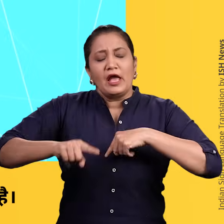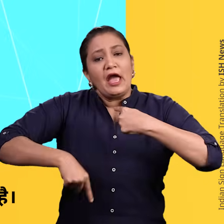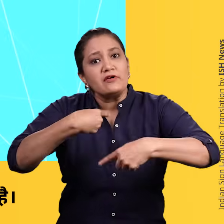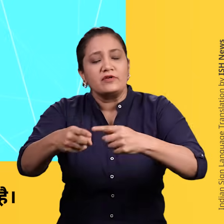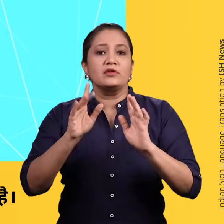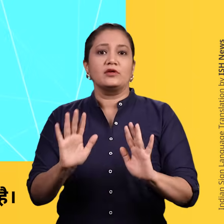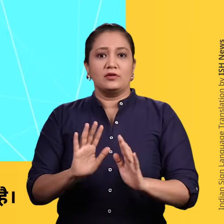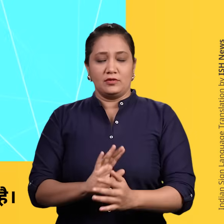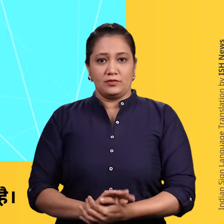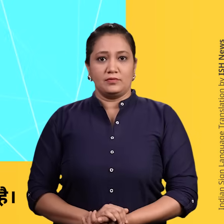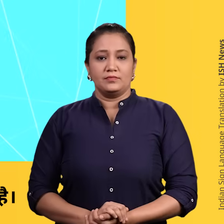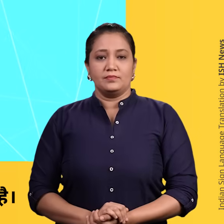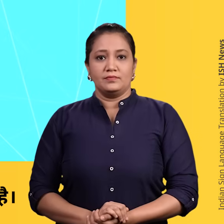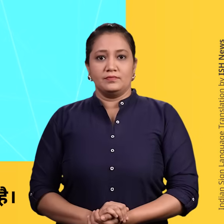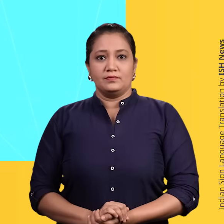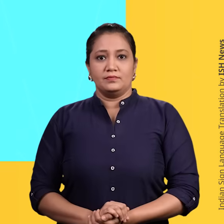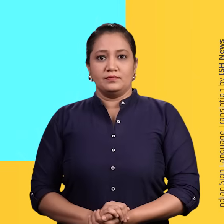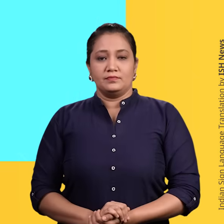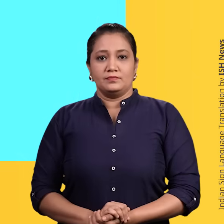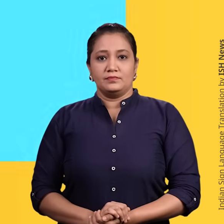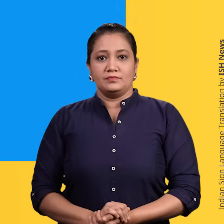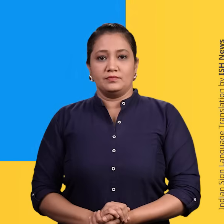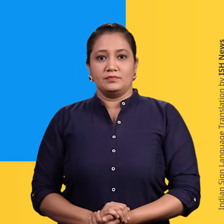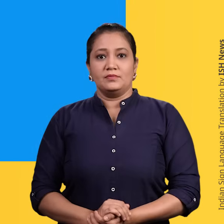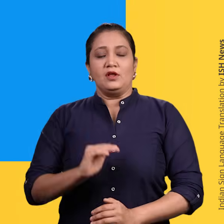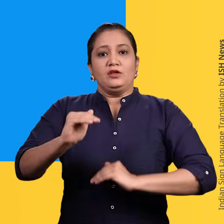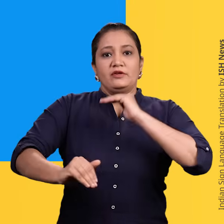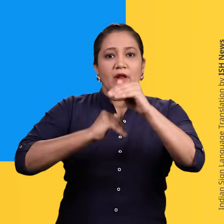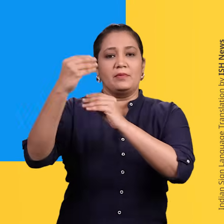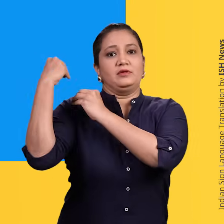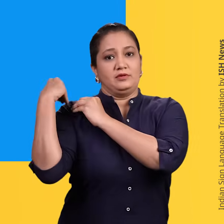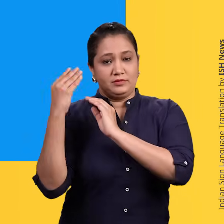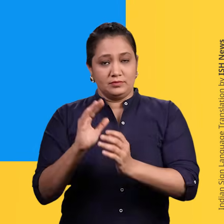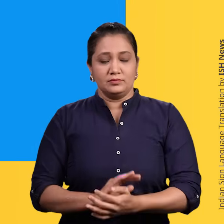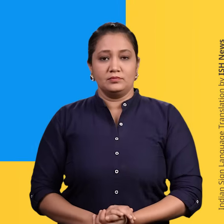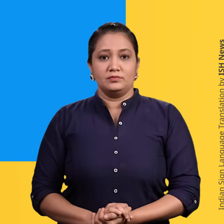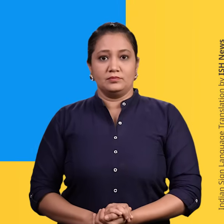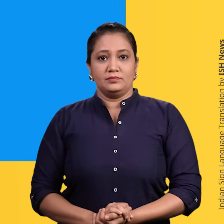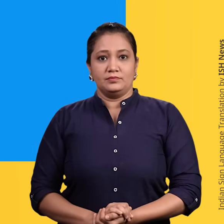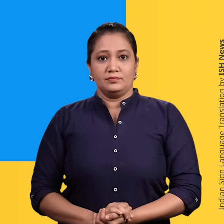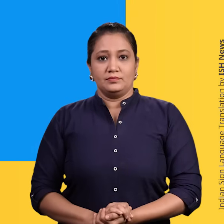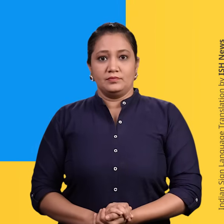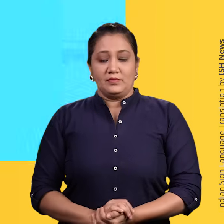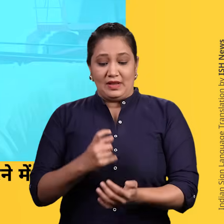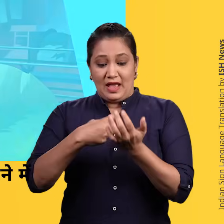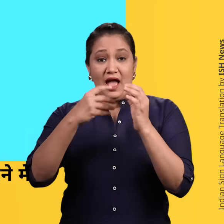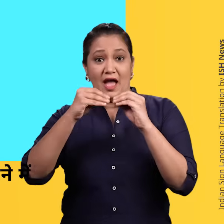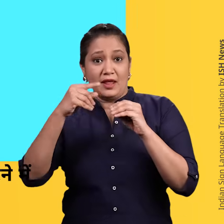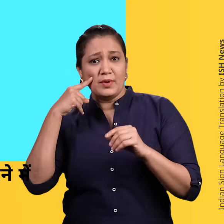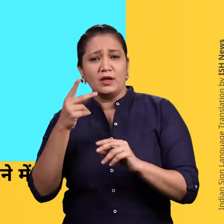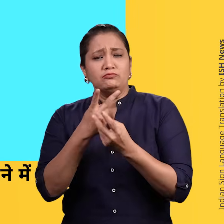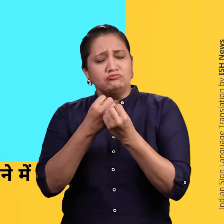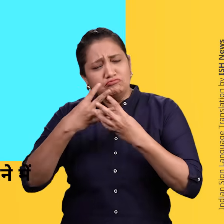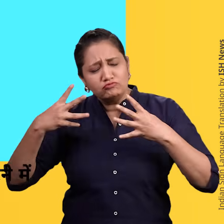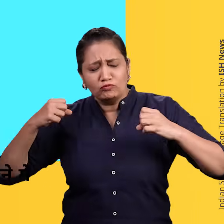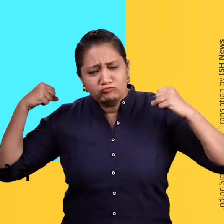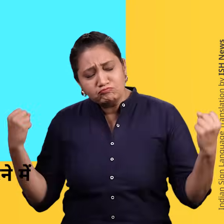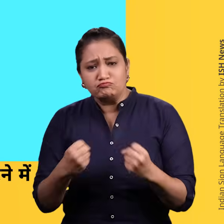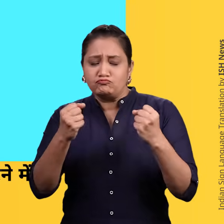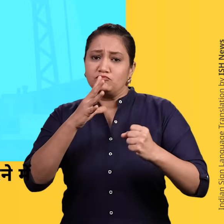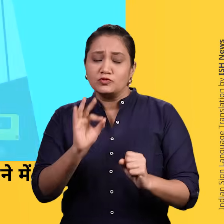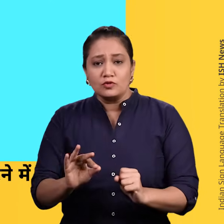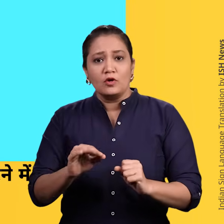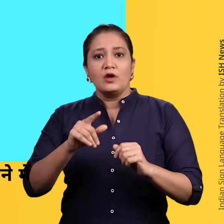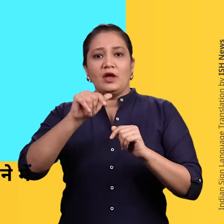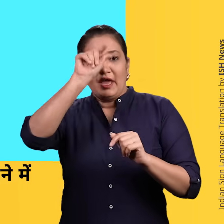soundness on an ongoing basis. Developmental role. The Reserve Bank has taken